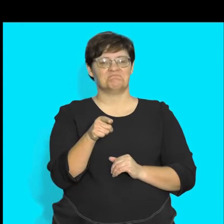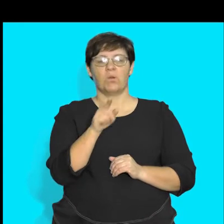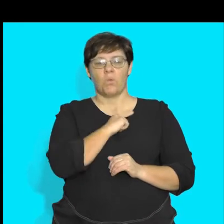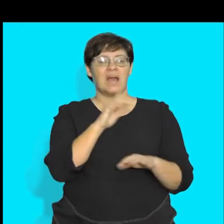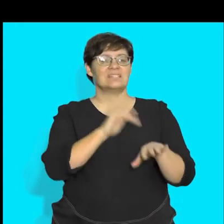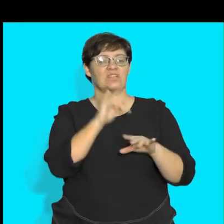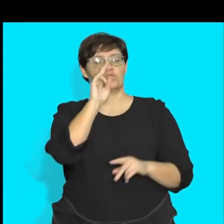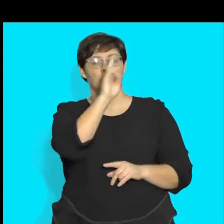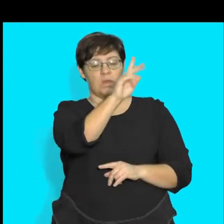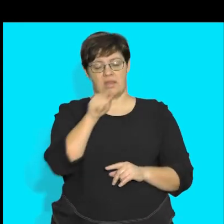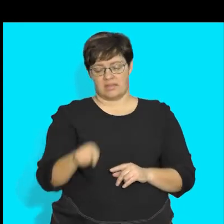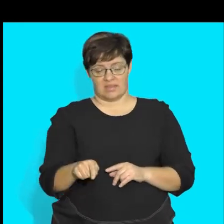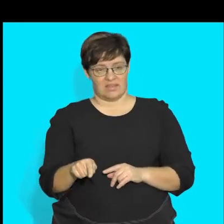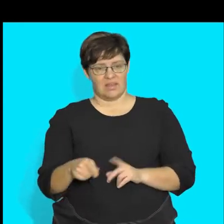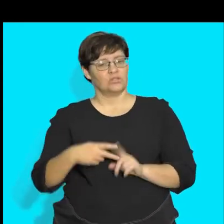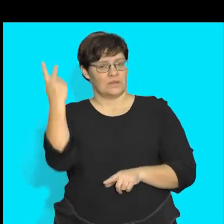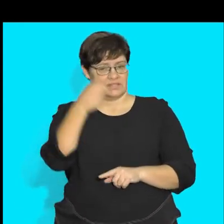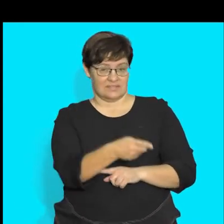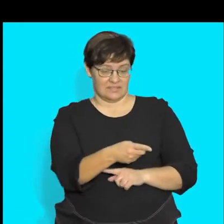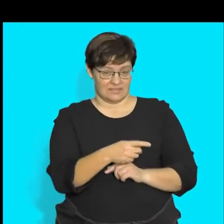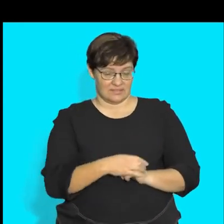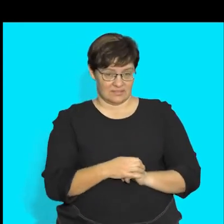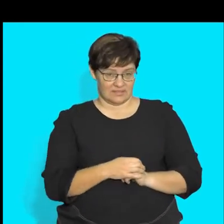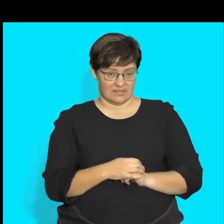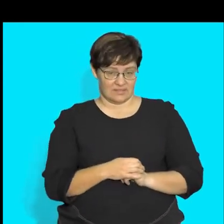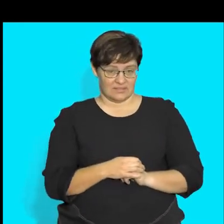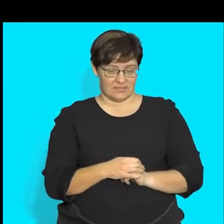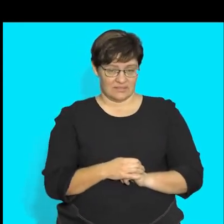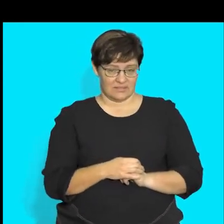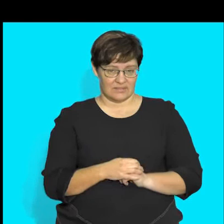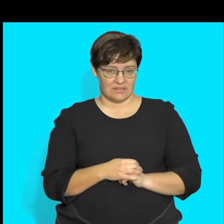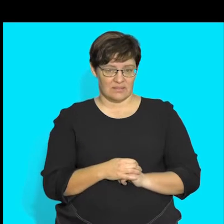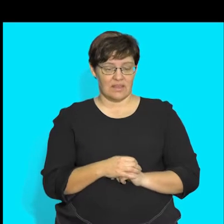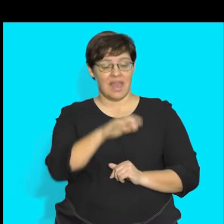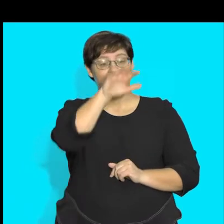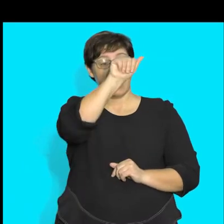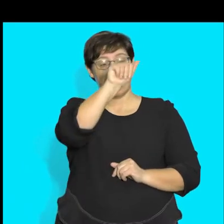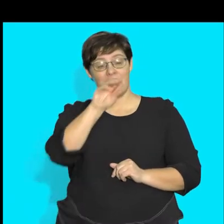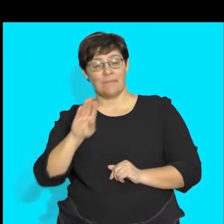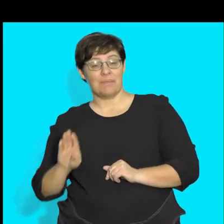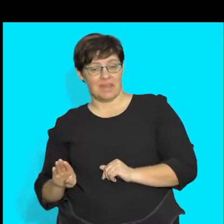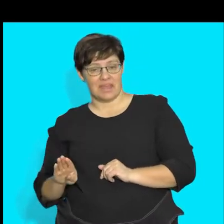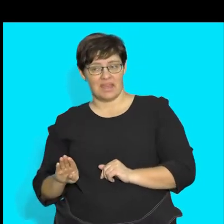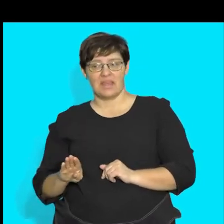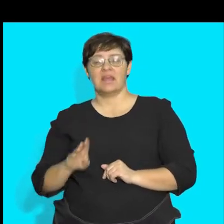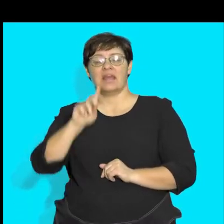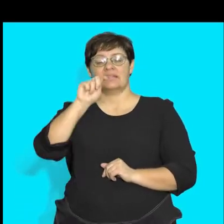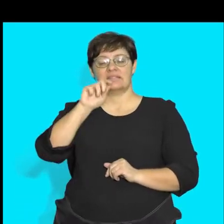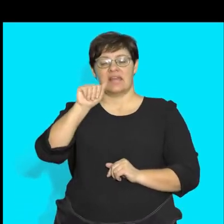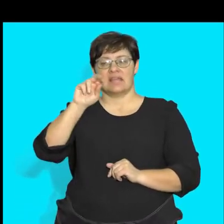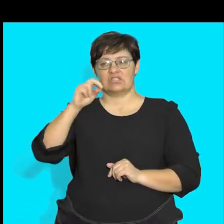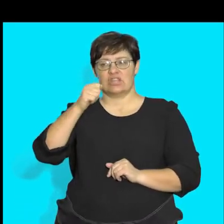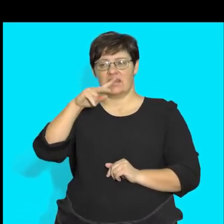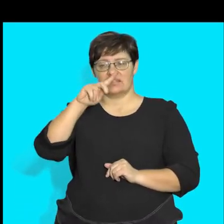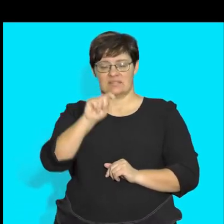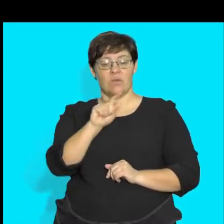tangent because it touches my circle there and it touches my circle there. Line AB is a tangent because